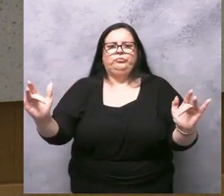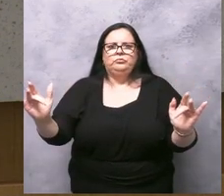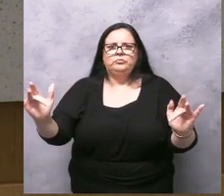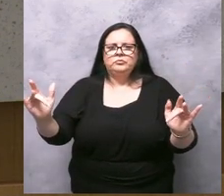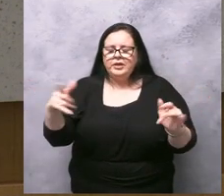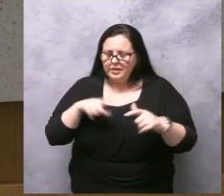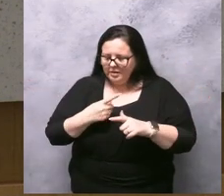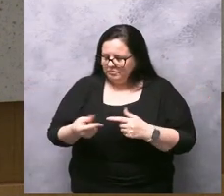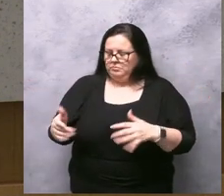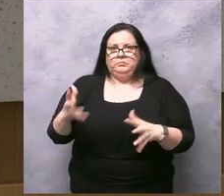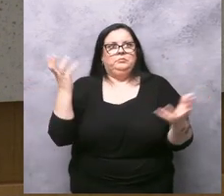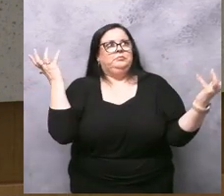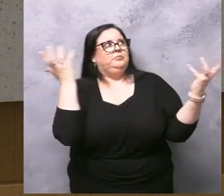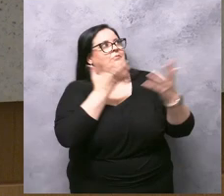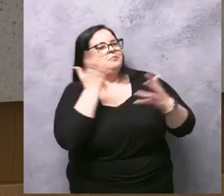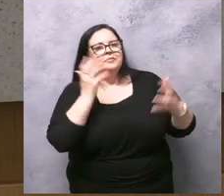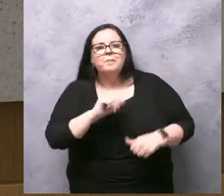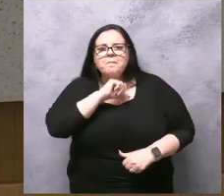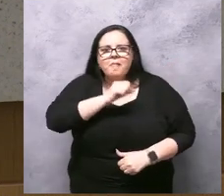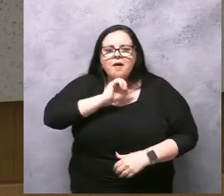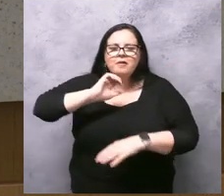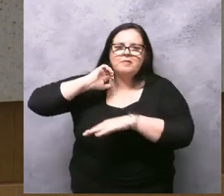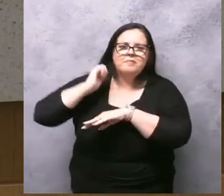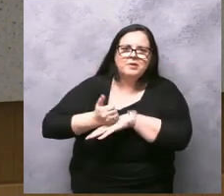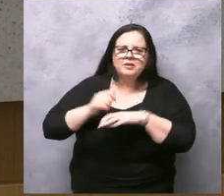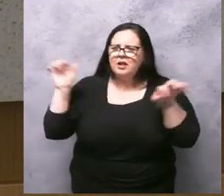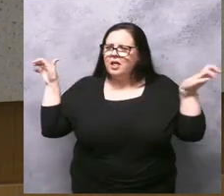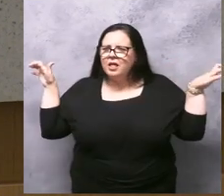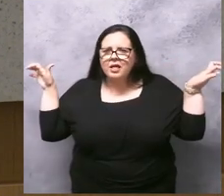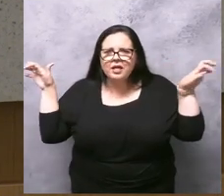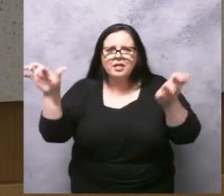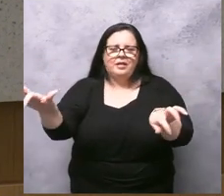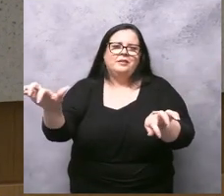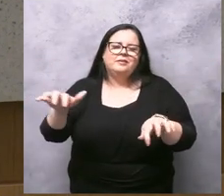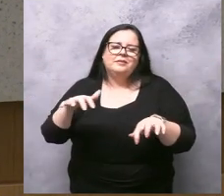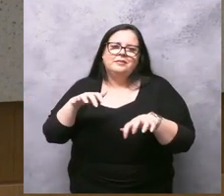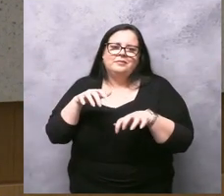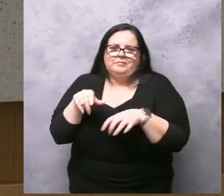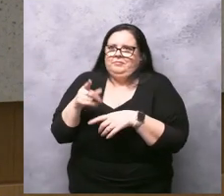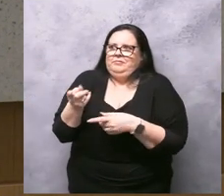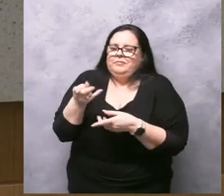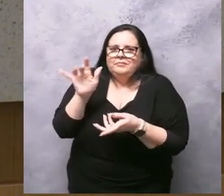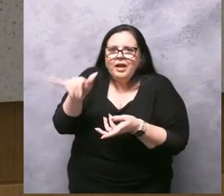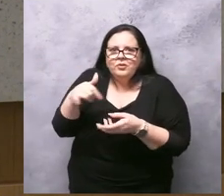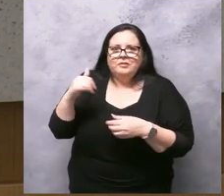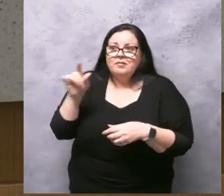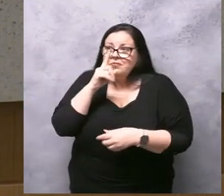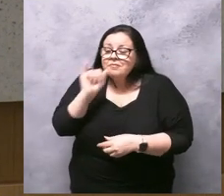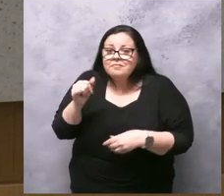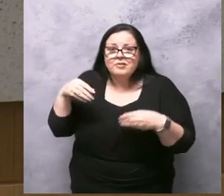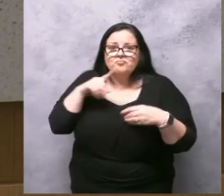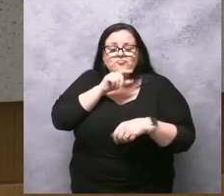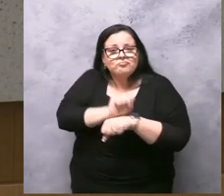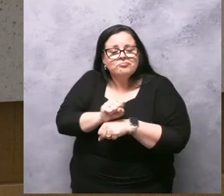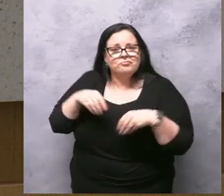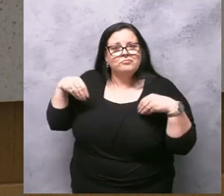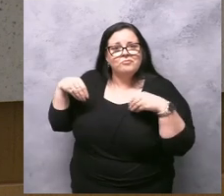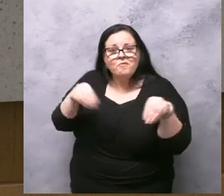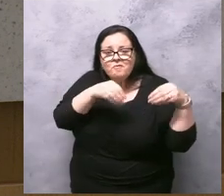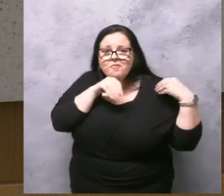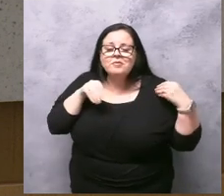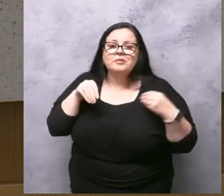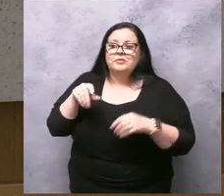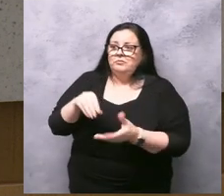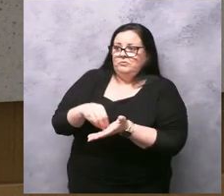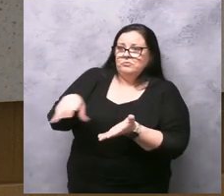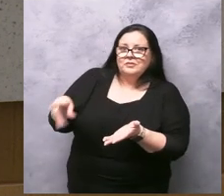a prom shop. So they had set up the entire portable as basically a retail store. And so kids that